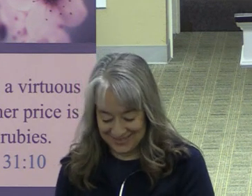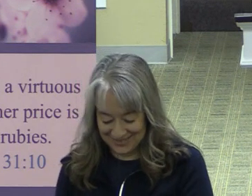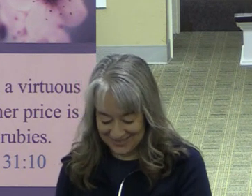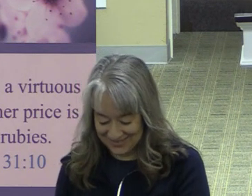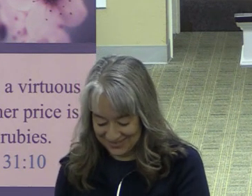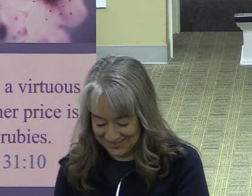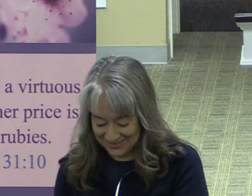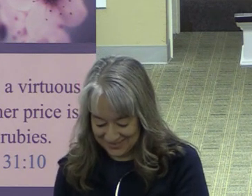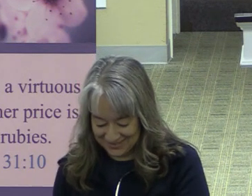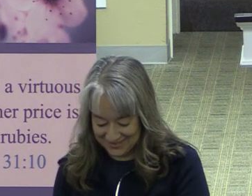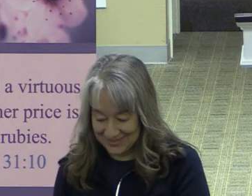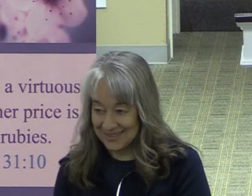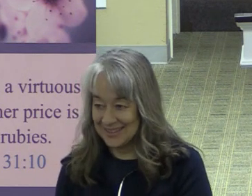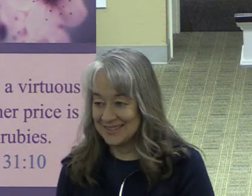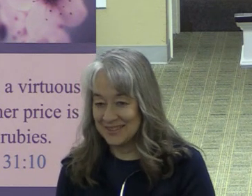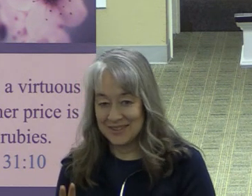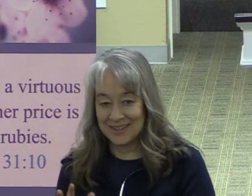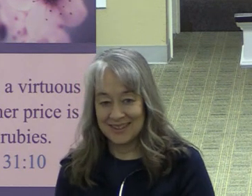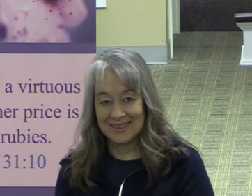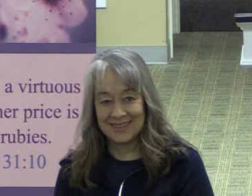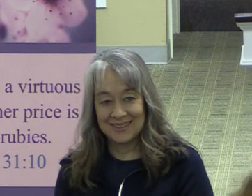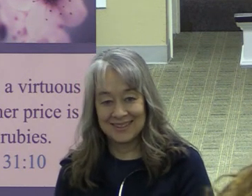Sorry, I'm really nervous.